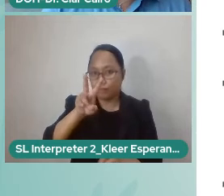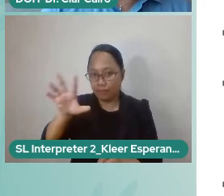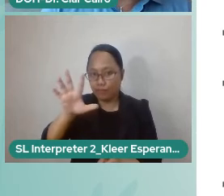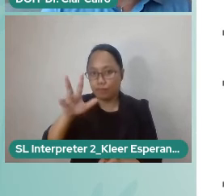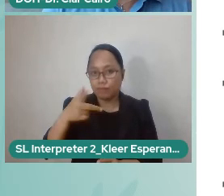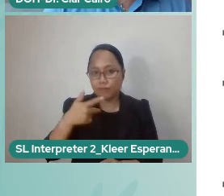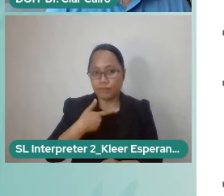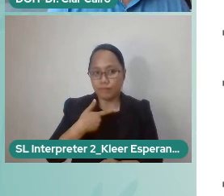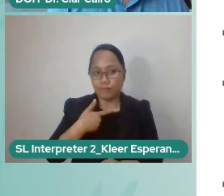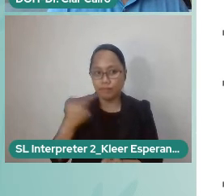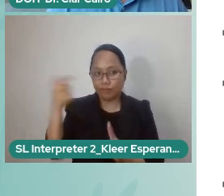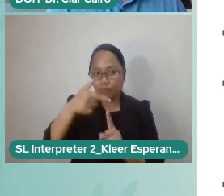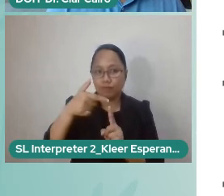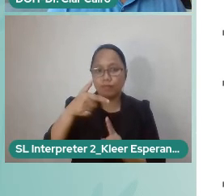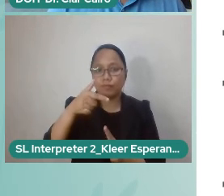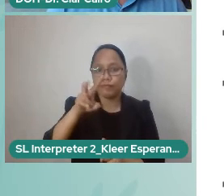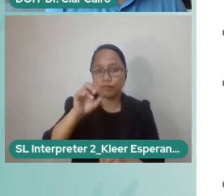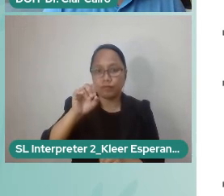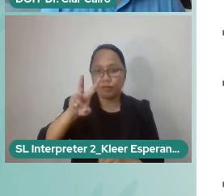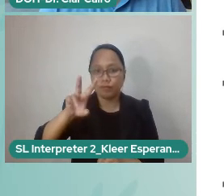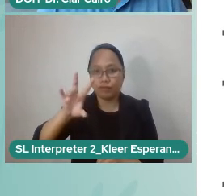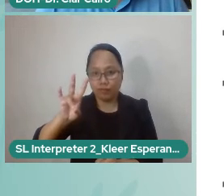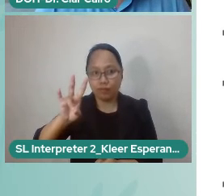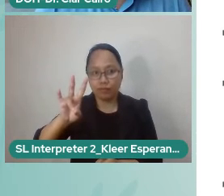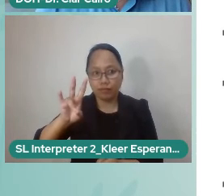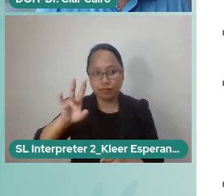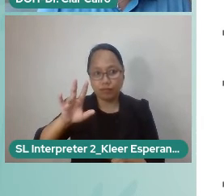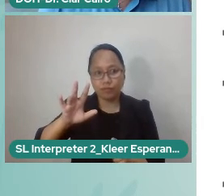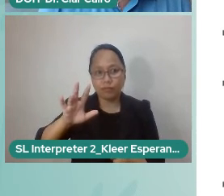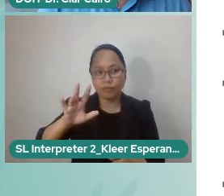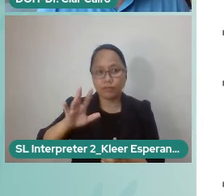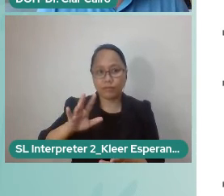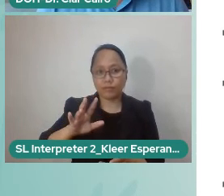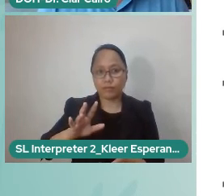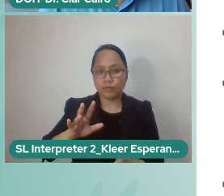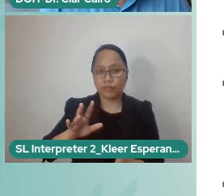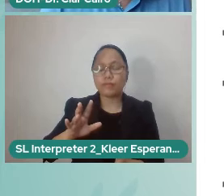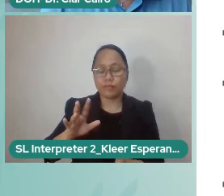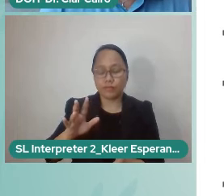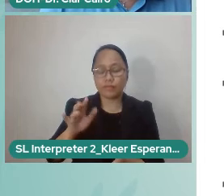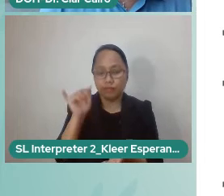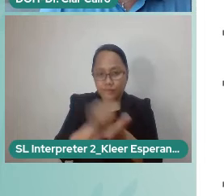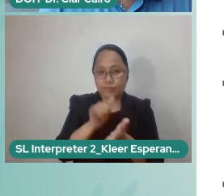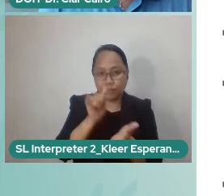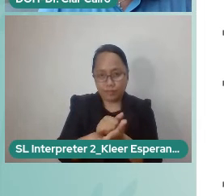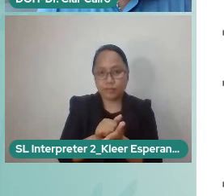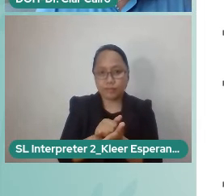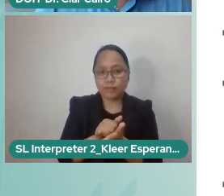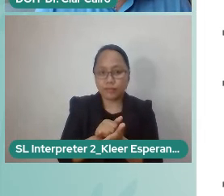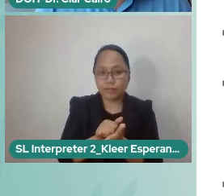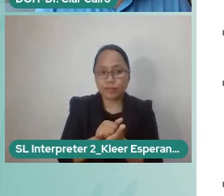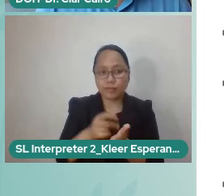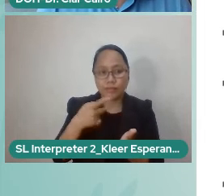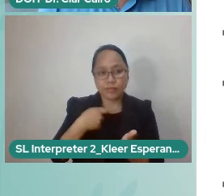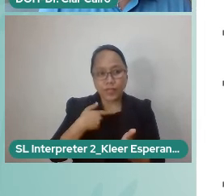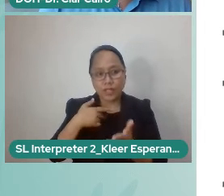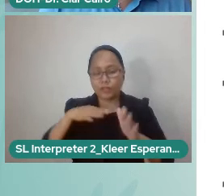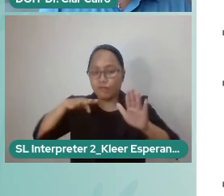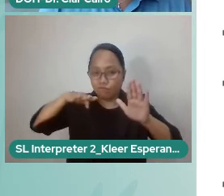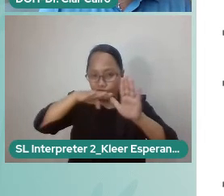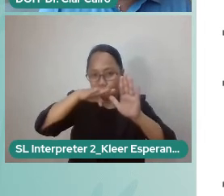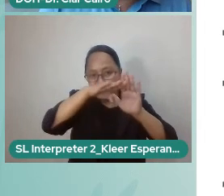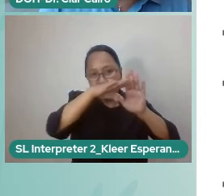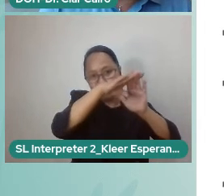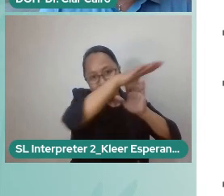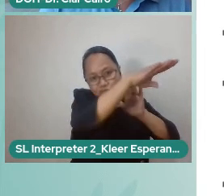7 healthy habits. And for the next phase, 2025 to 2027, we need to scale up the screen